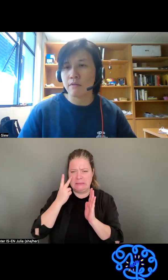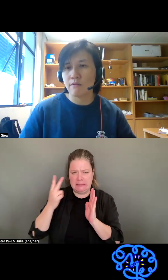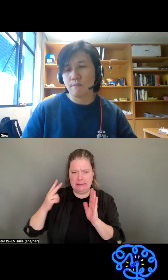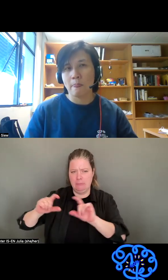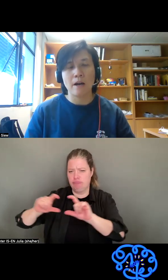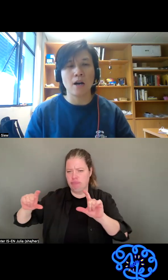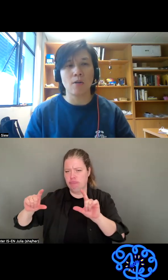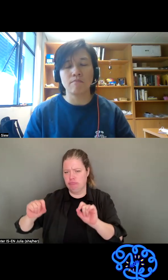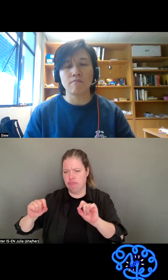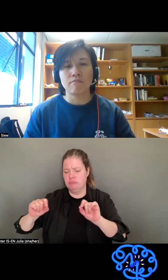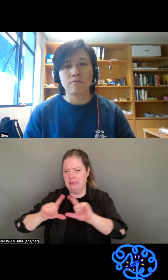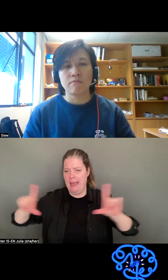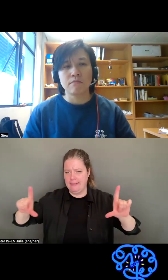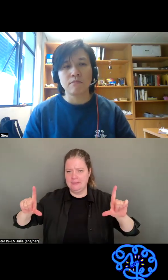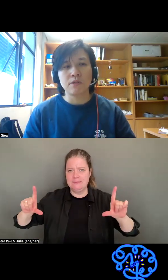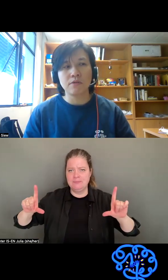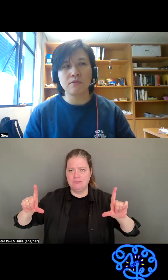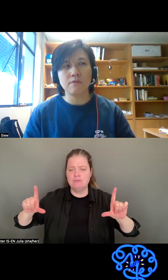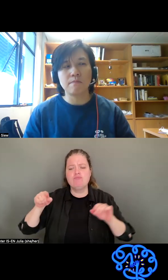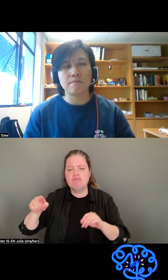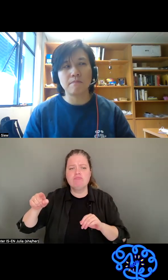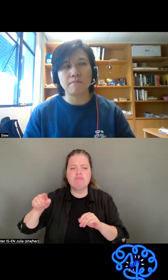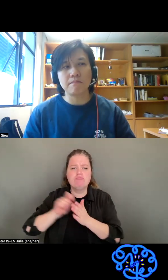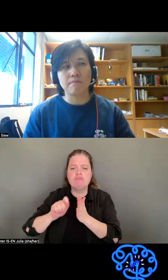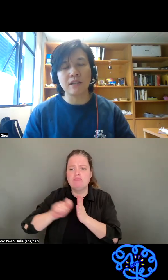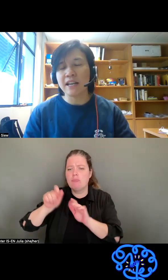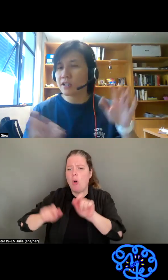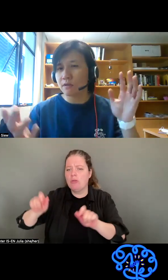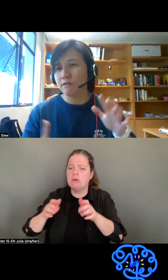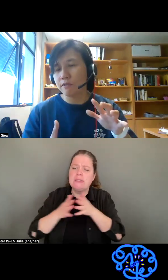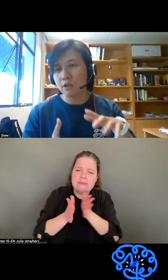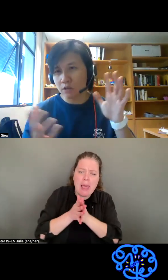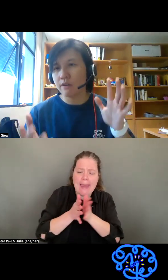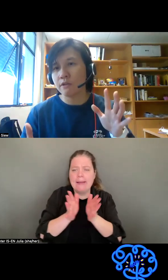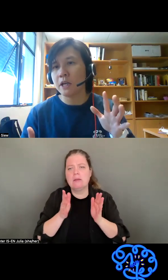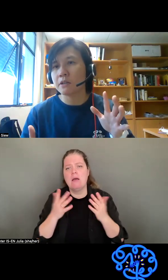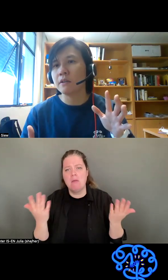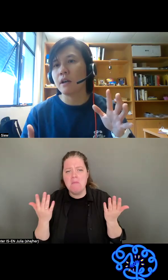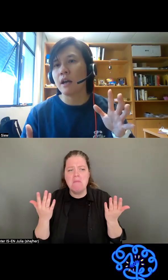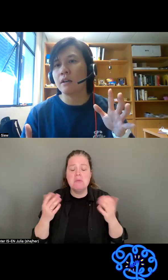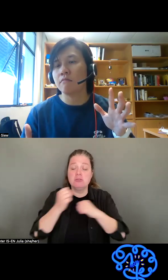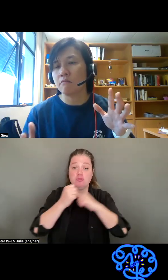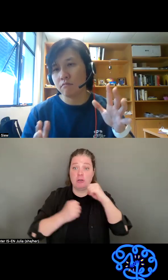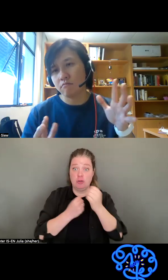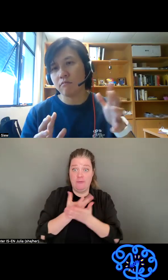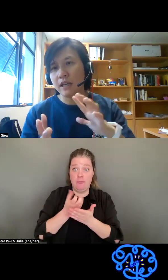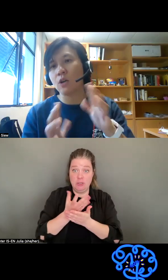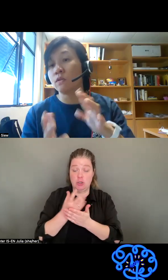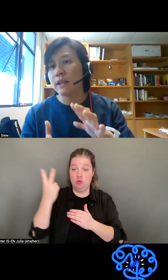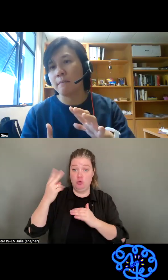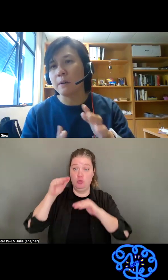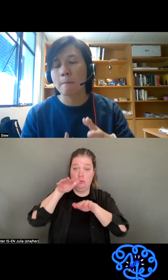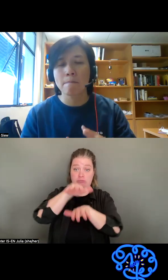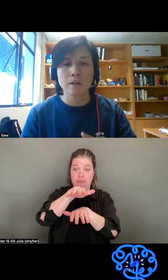you have um, two layers of structural information and they